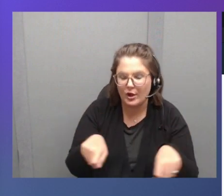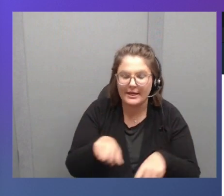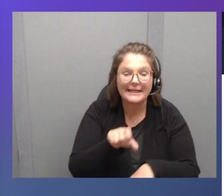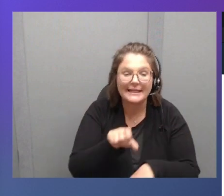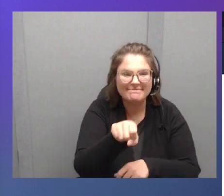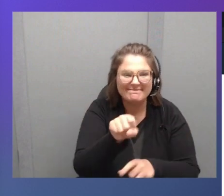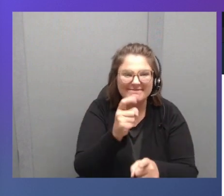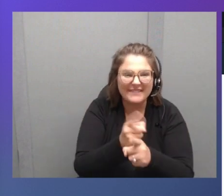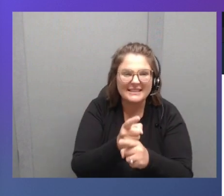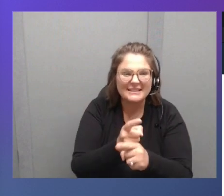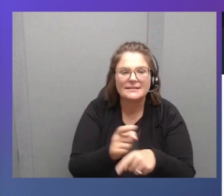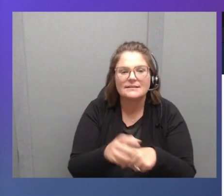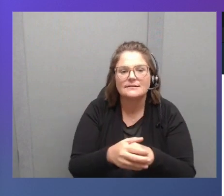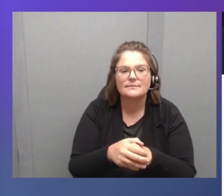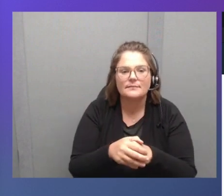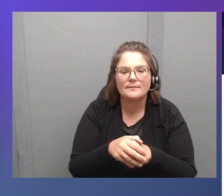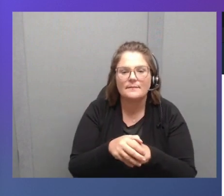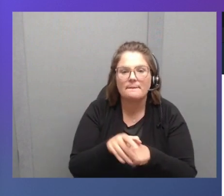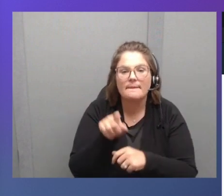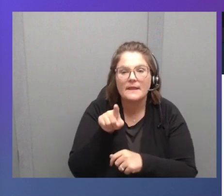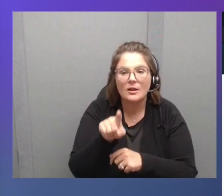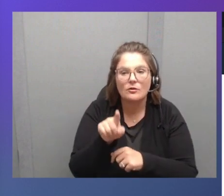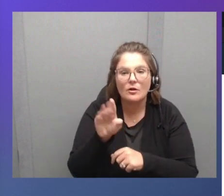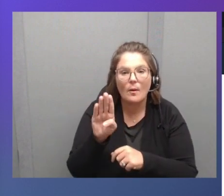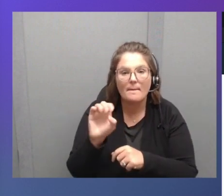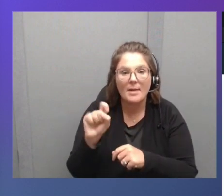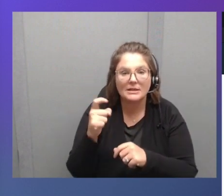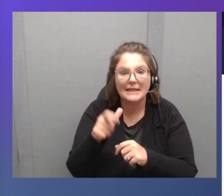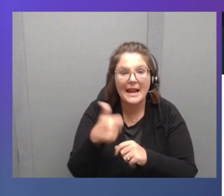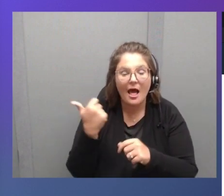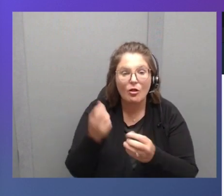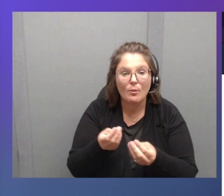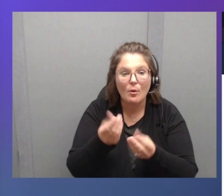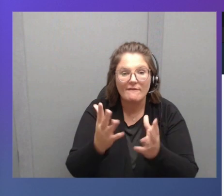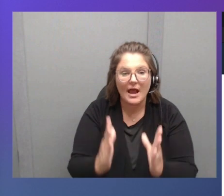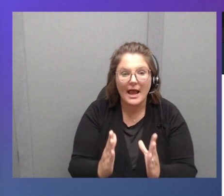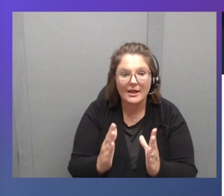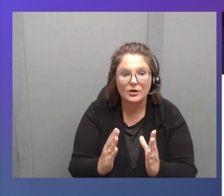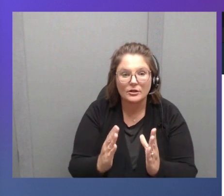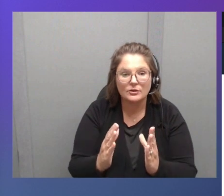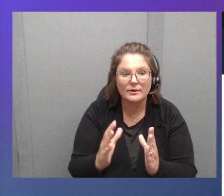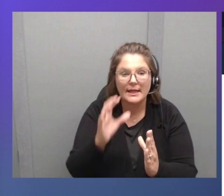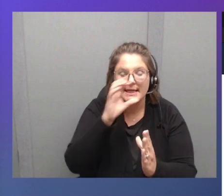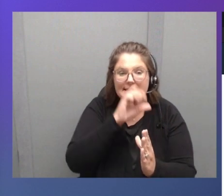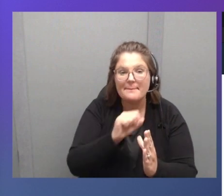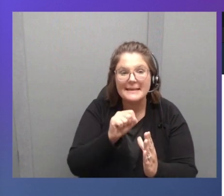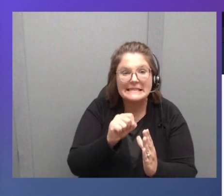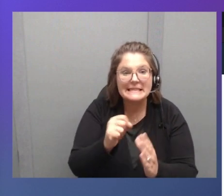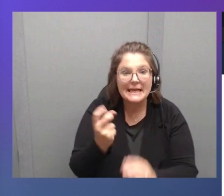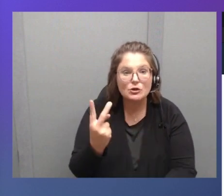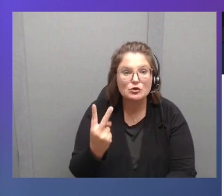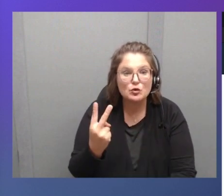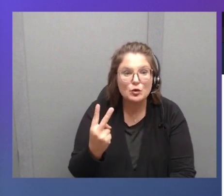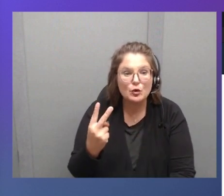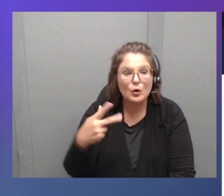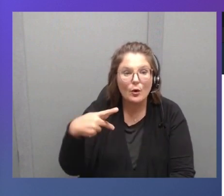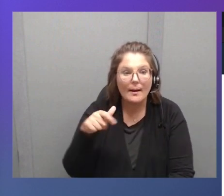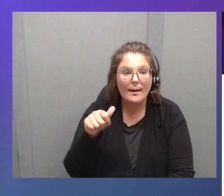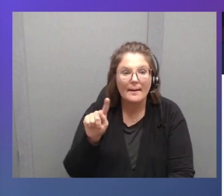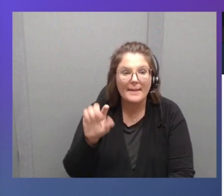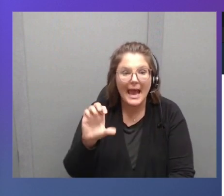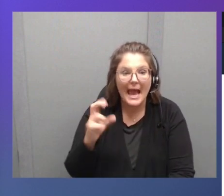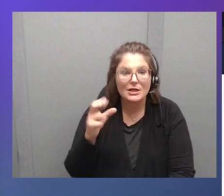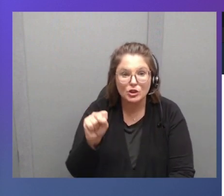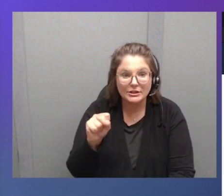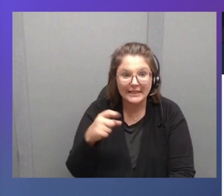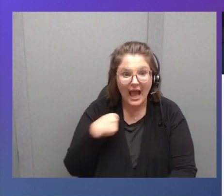here is a box in another provider. Okay. It's actually missing 2 patches. That's funny because I had patched it yesterday. Oh, there we go. And